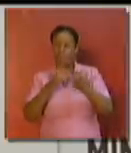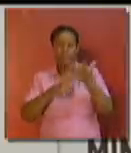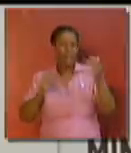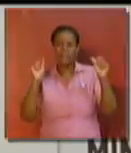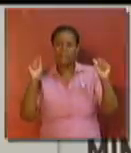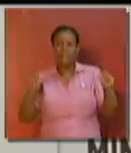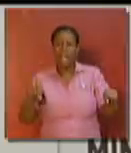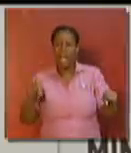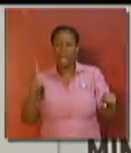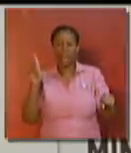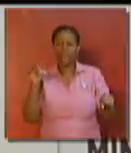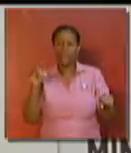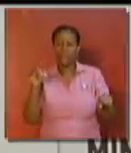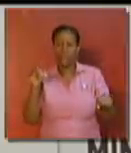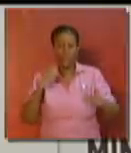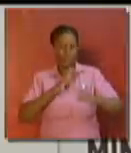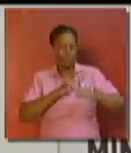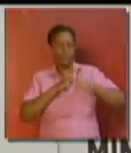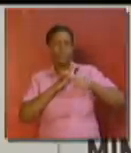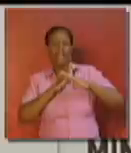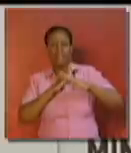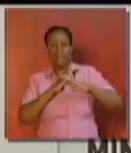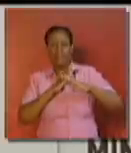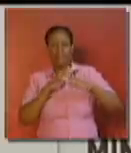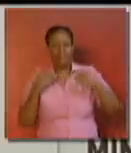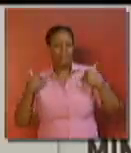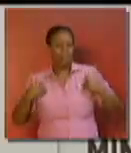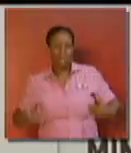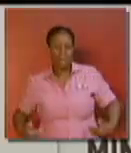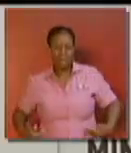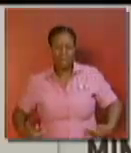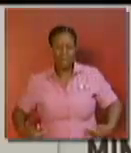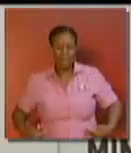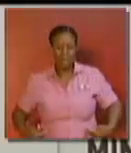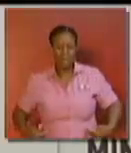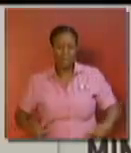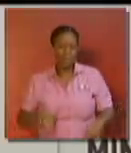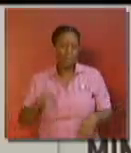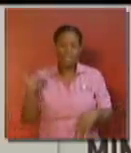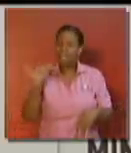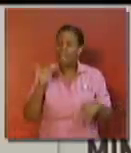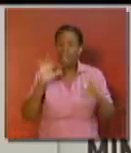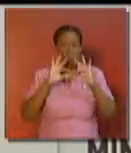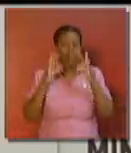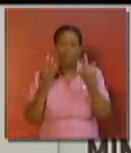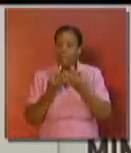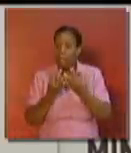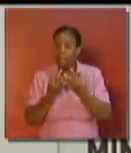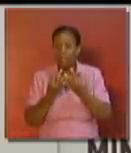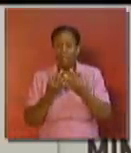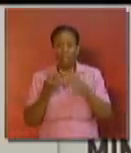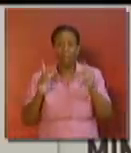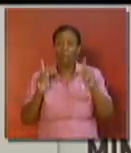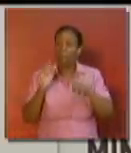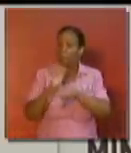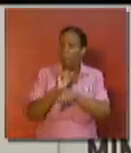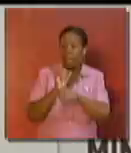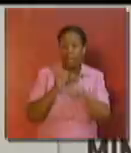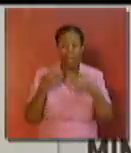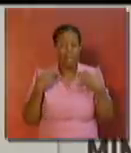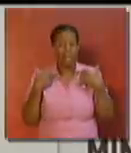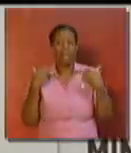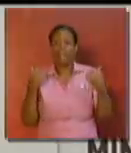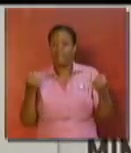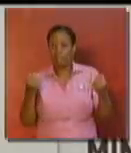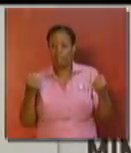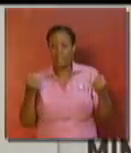these public health recommendations. Now, if other family members around you qualify for the vaccine,